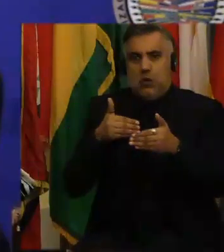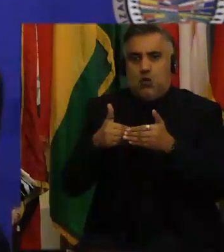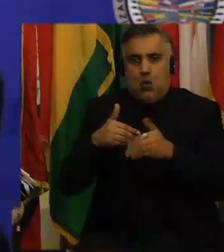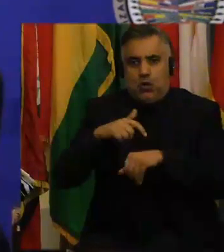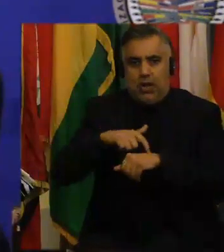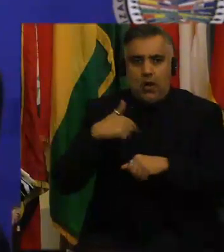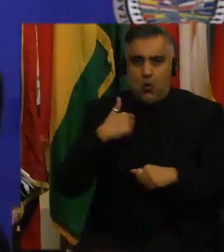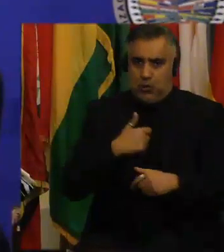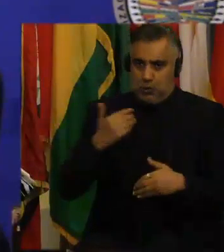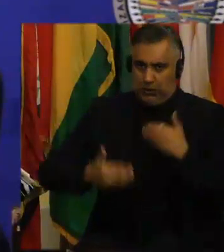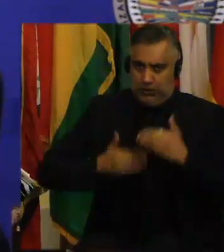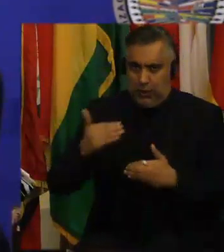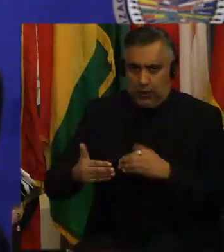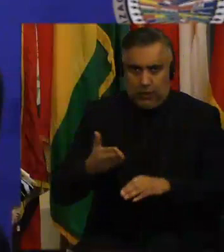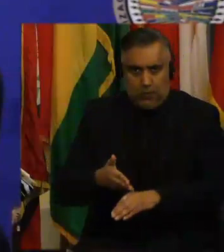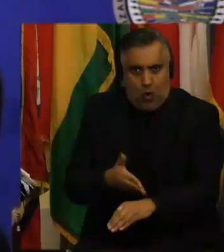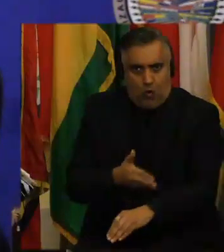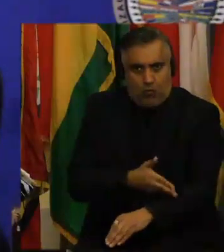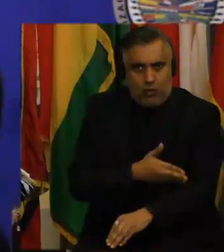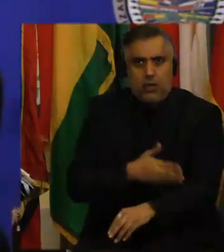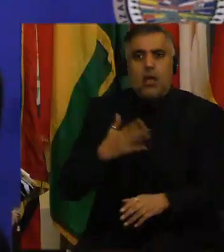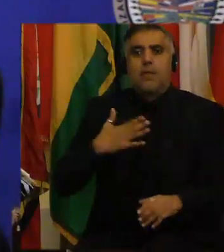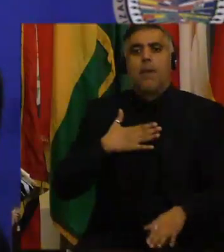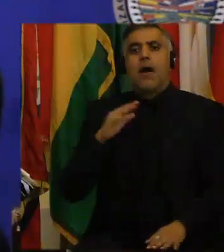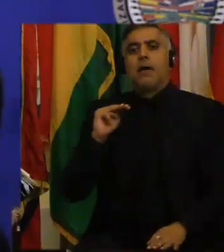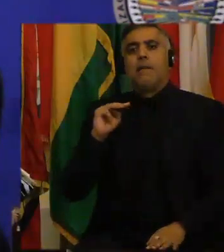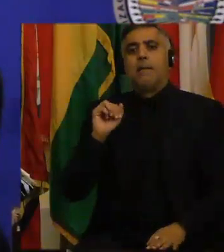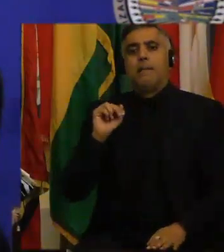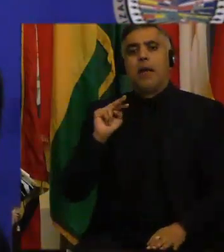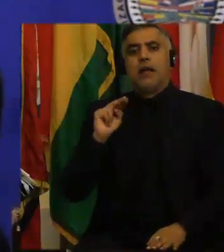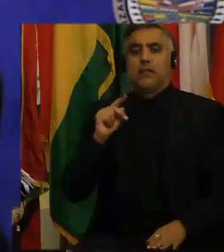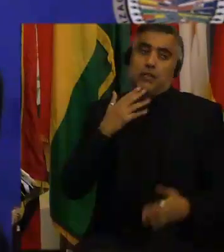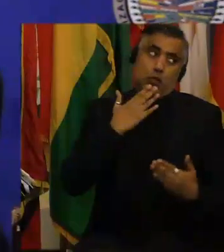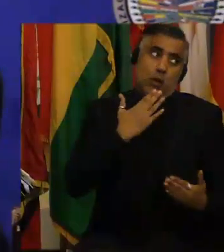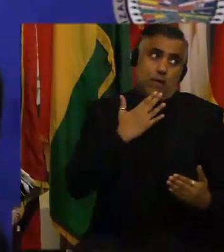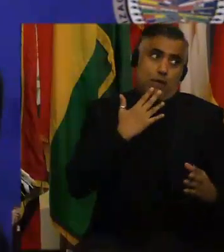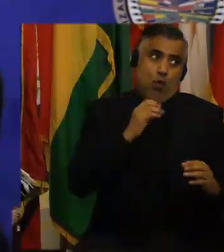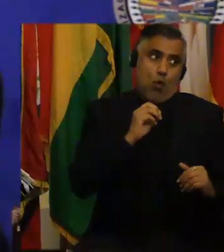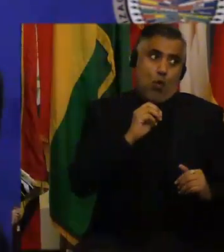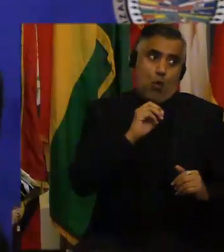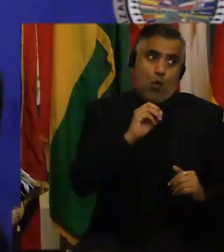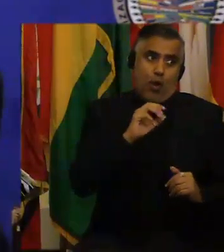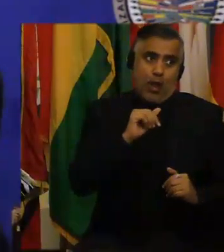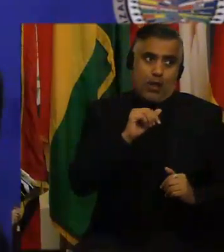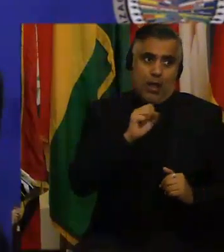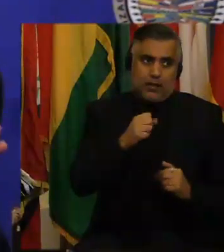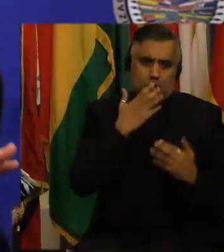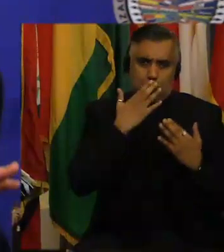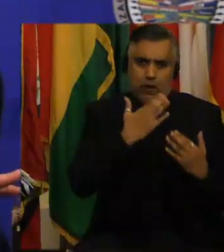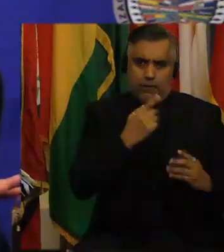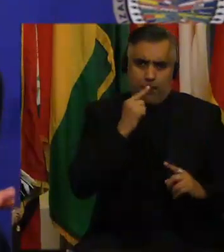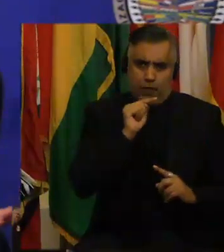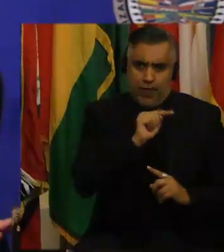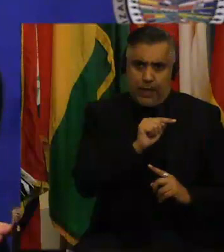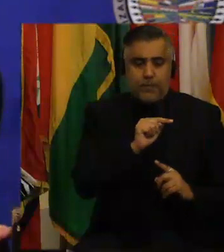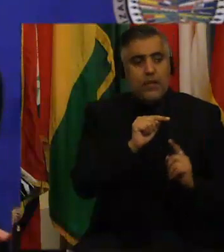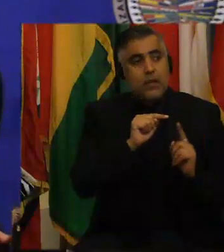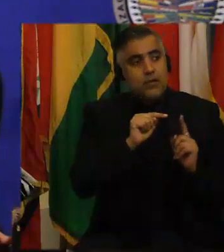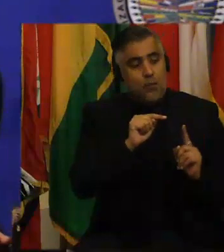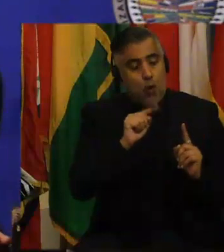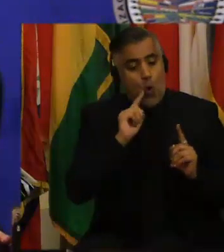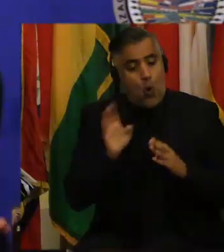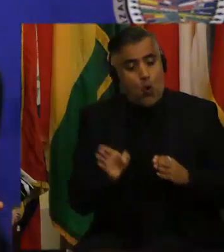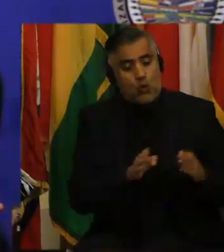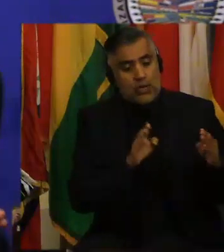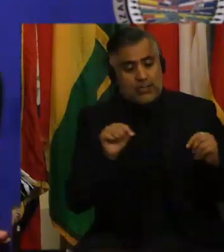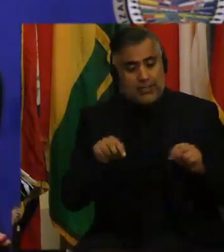need to accelerate progress, and my mandate is extremely grateful to Organization of American States for